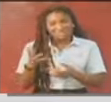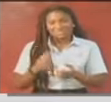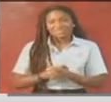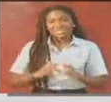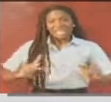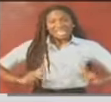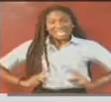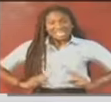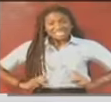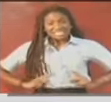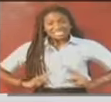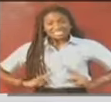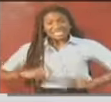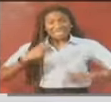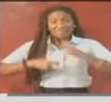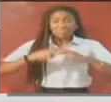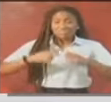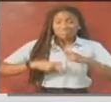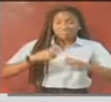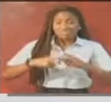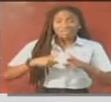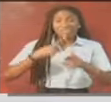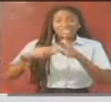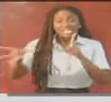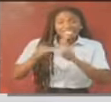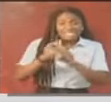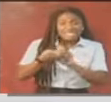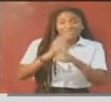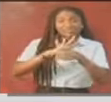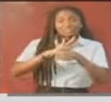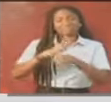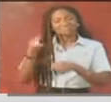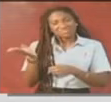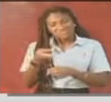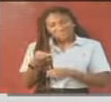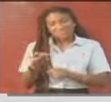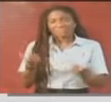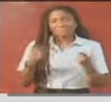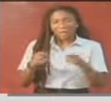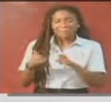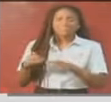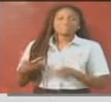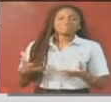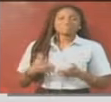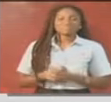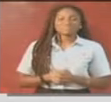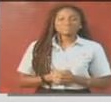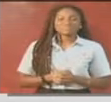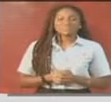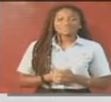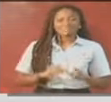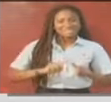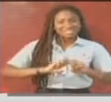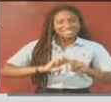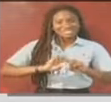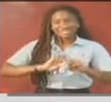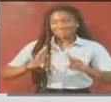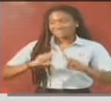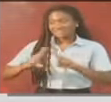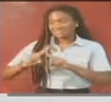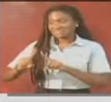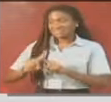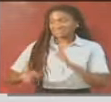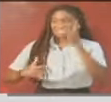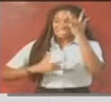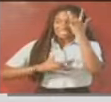their body's ability to respond to the virus. So that comorbidity profile was